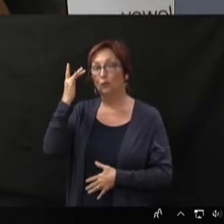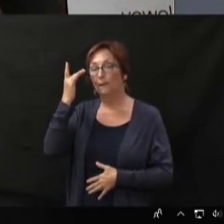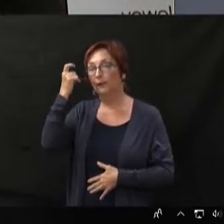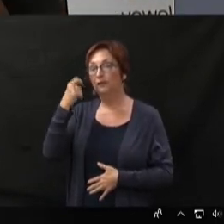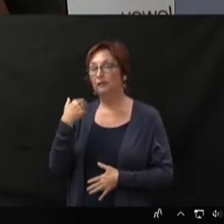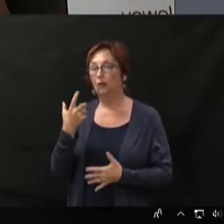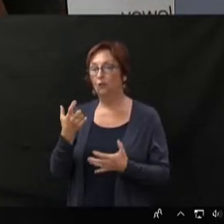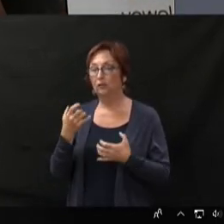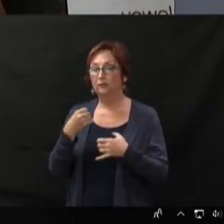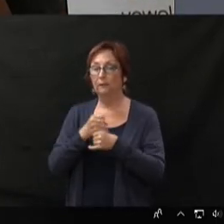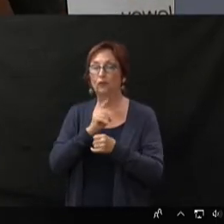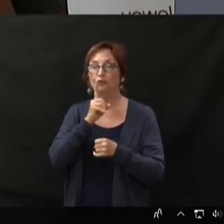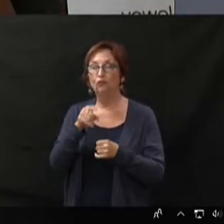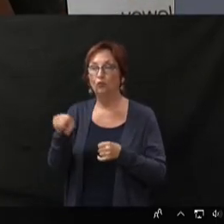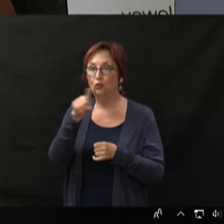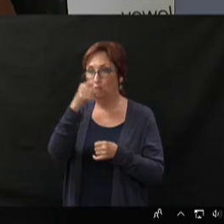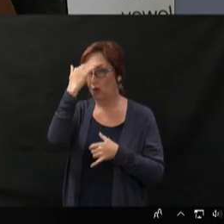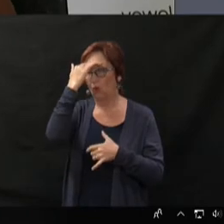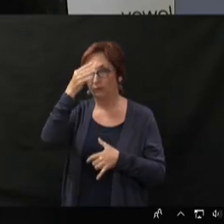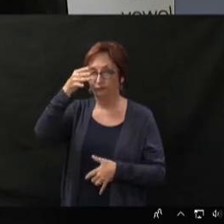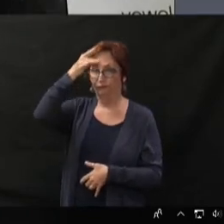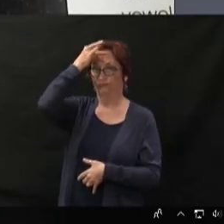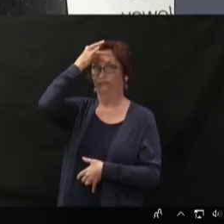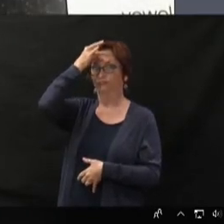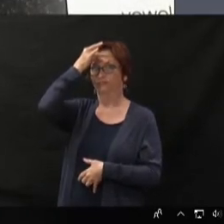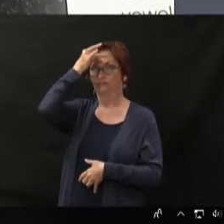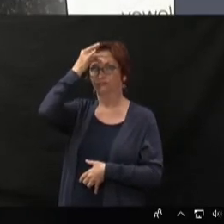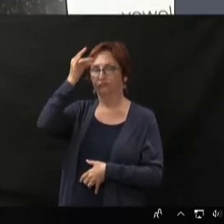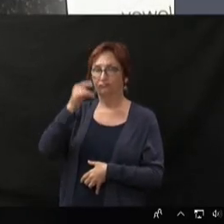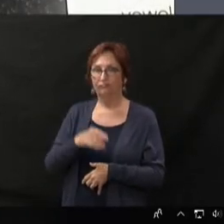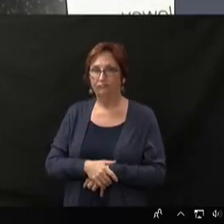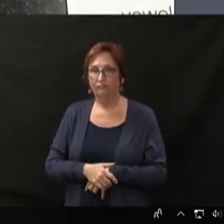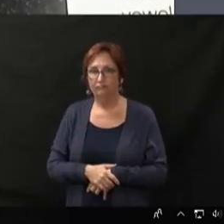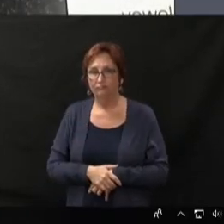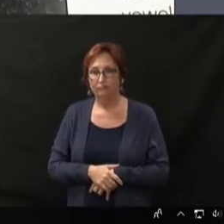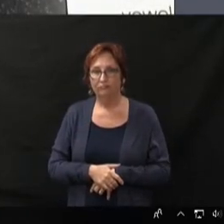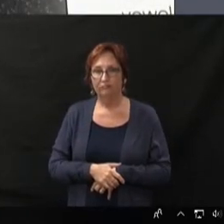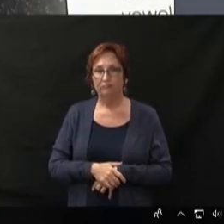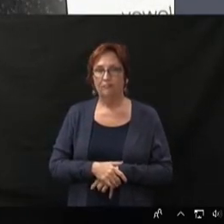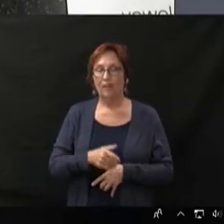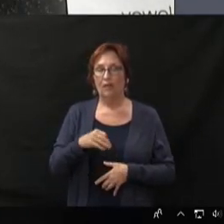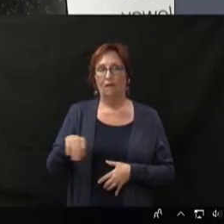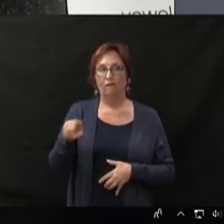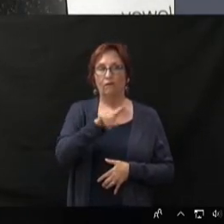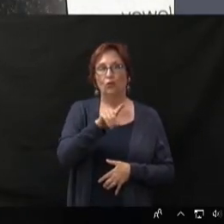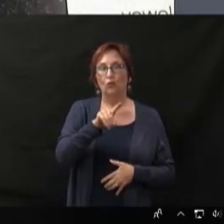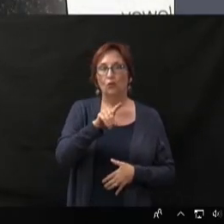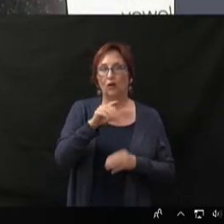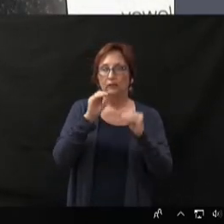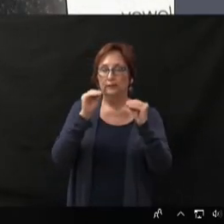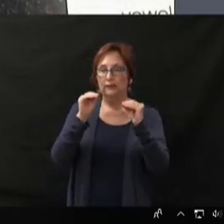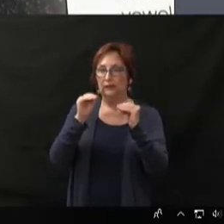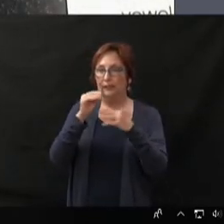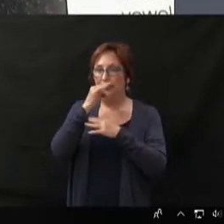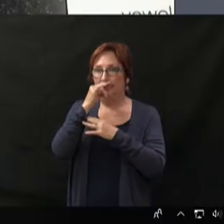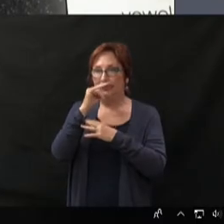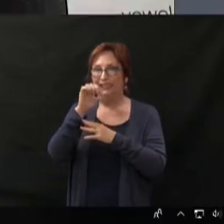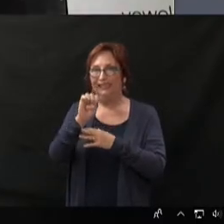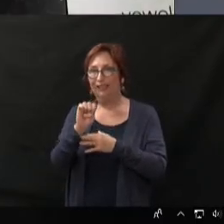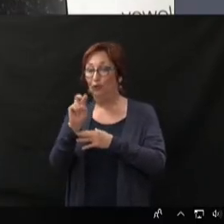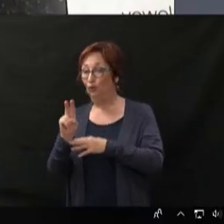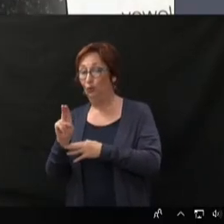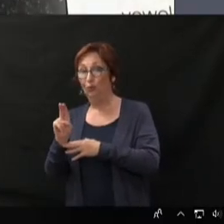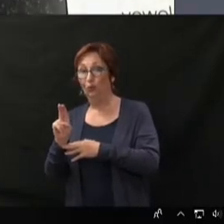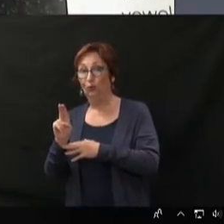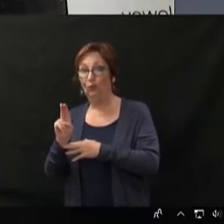want to make sure that you know them all. Now, if you are teaching a kid EU, you've